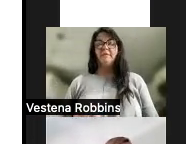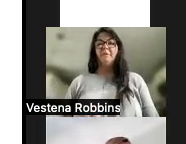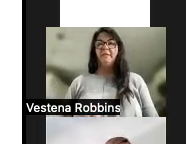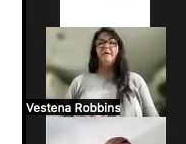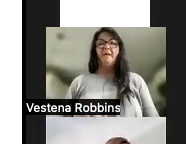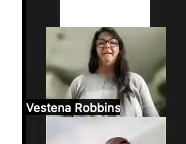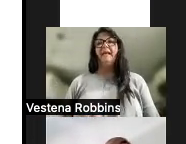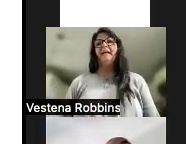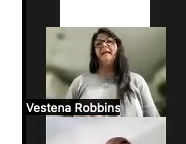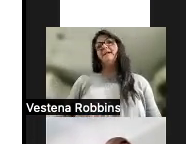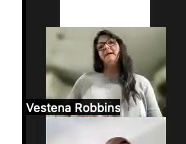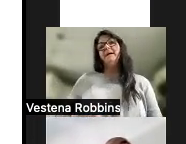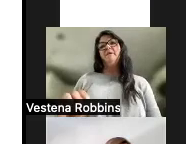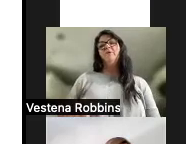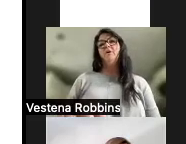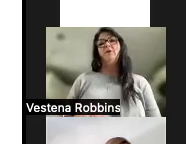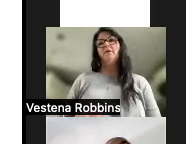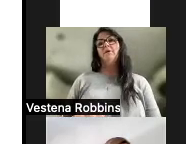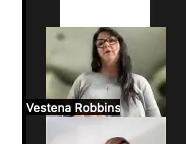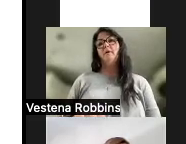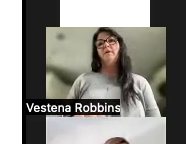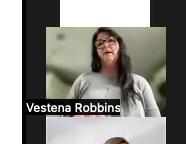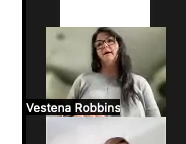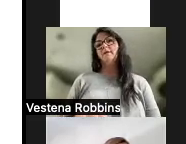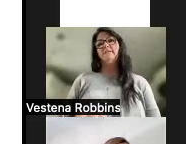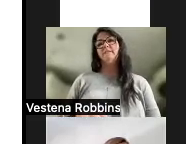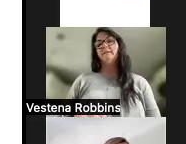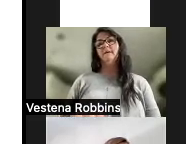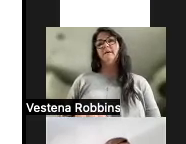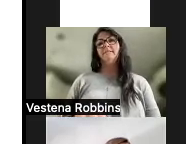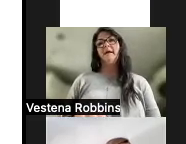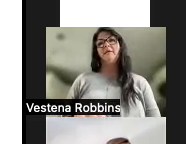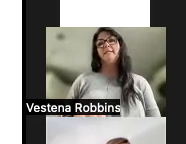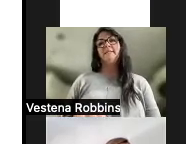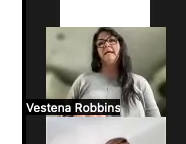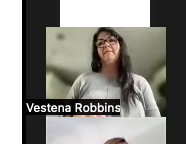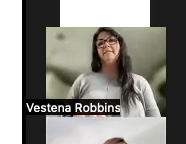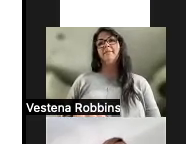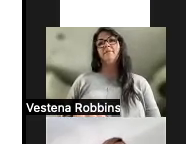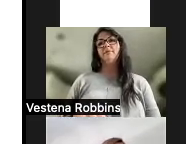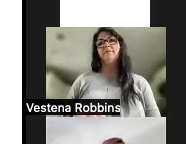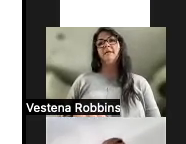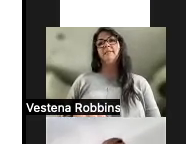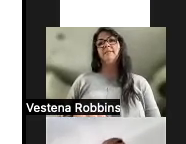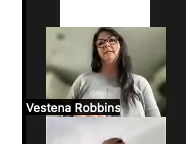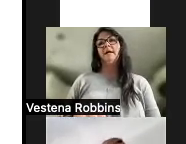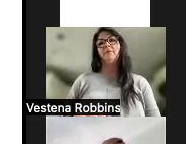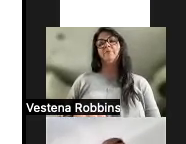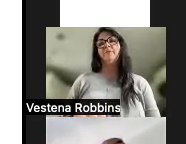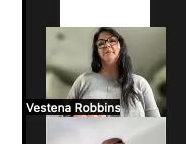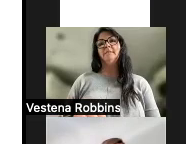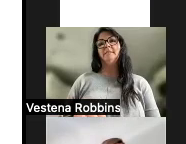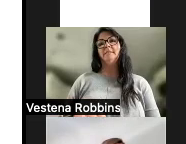certainly doing a lot, and you heard just a smattering today of some of the responses,